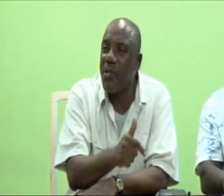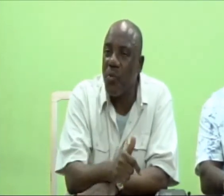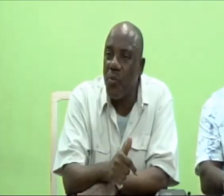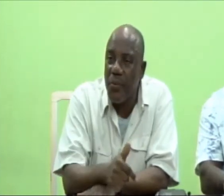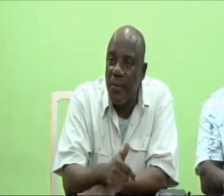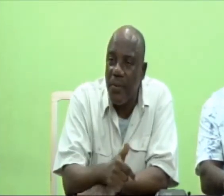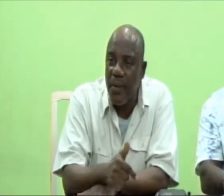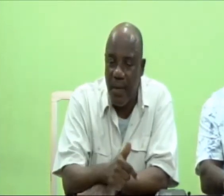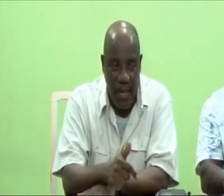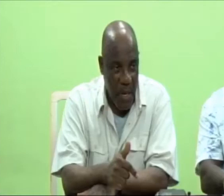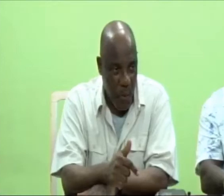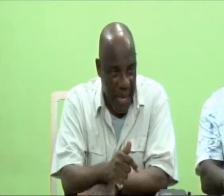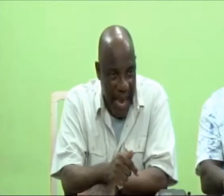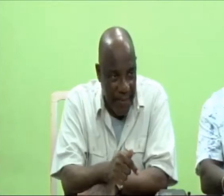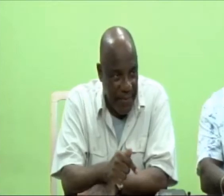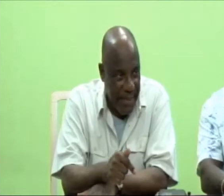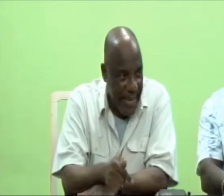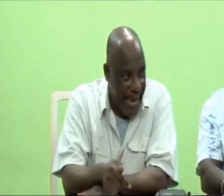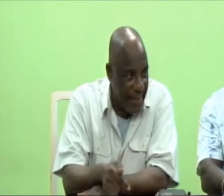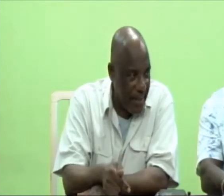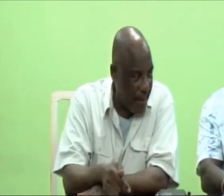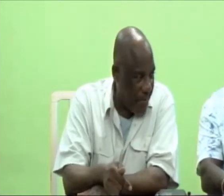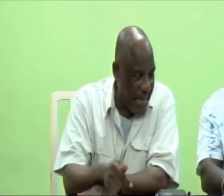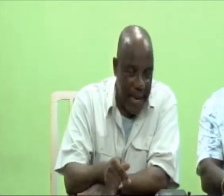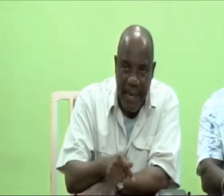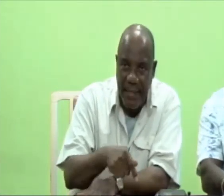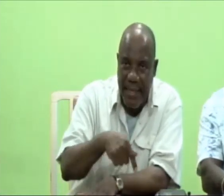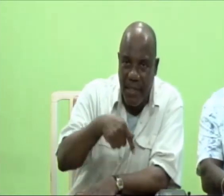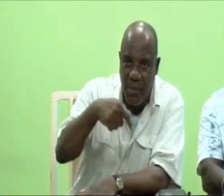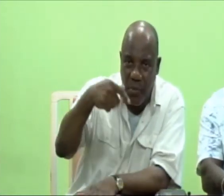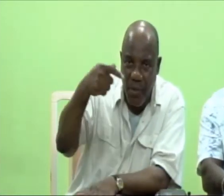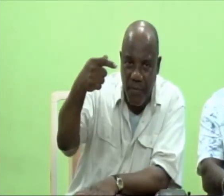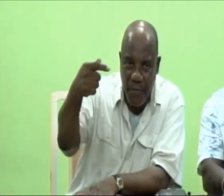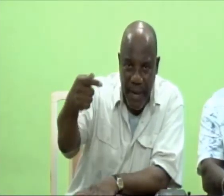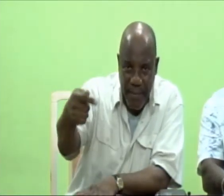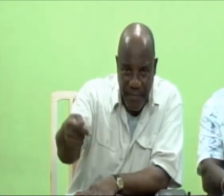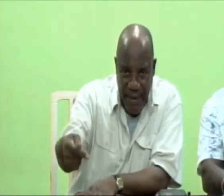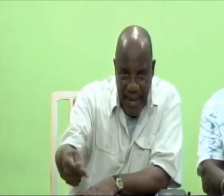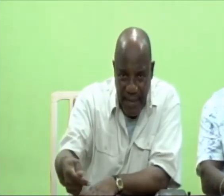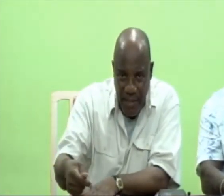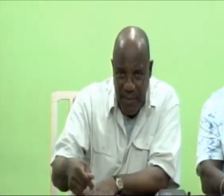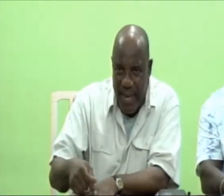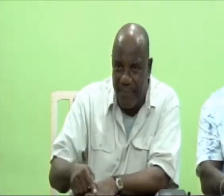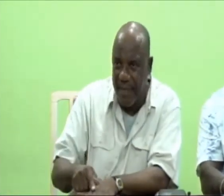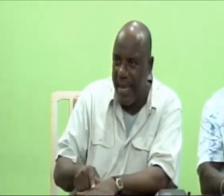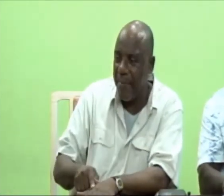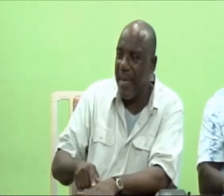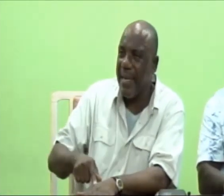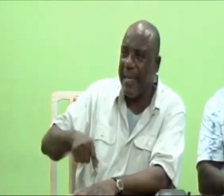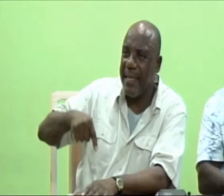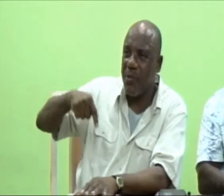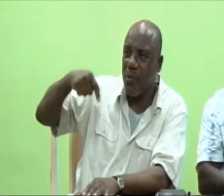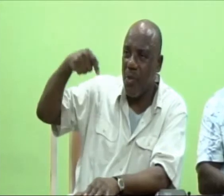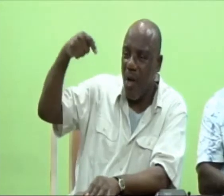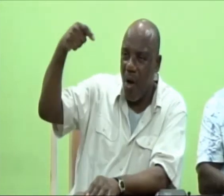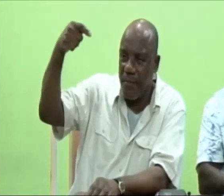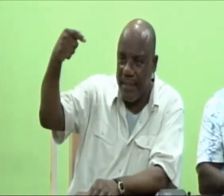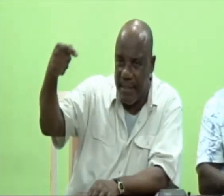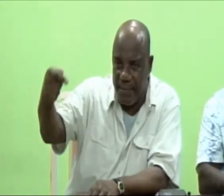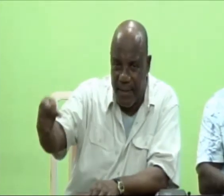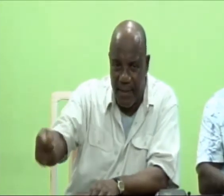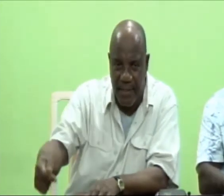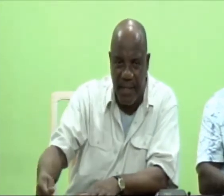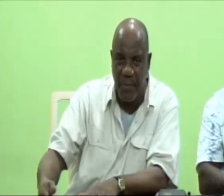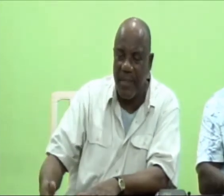various issues. We have to get behind the issues of crime and violence. We have to get behind the issues of